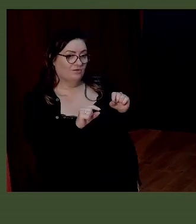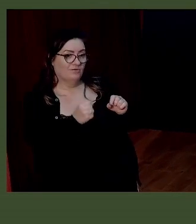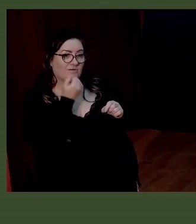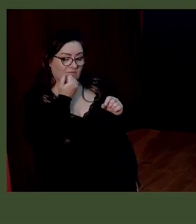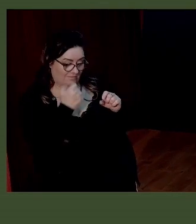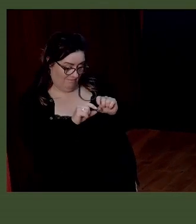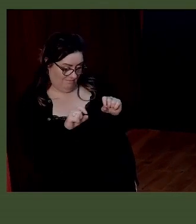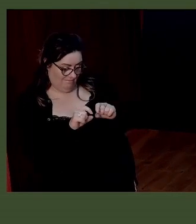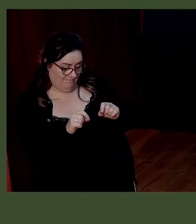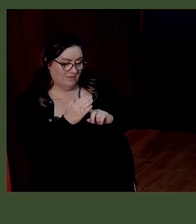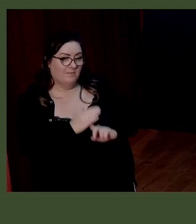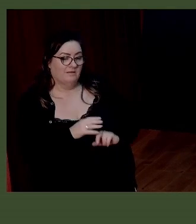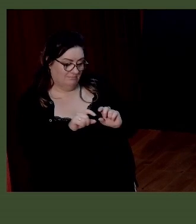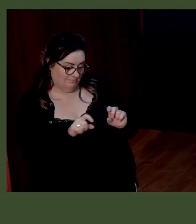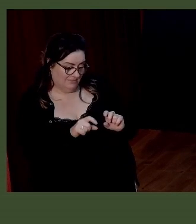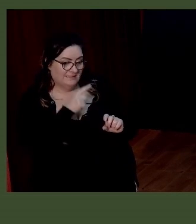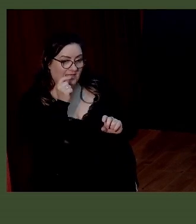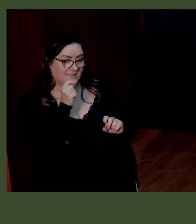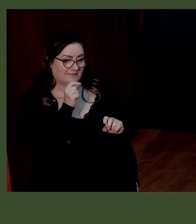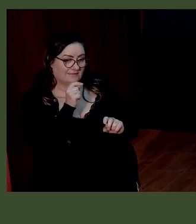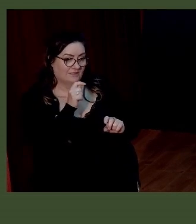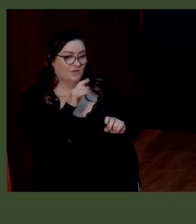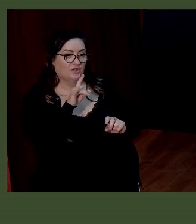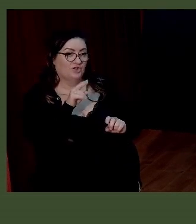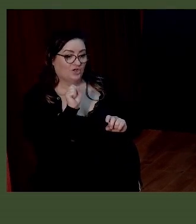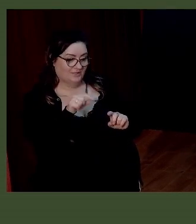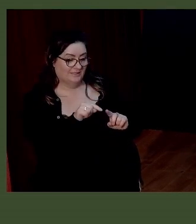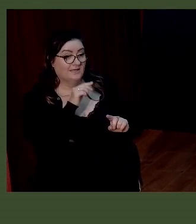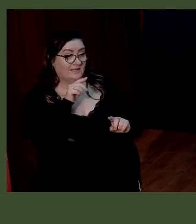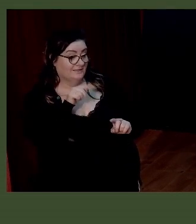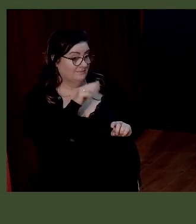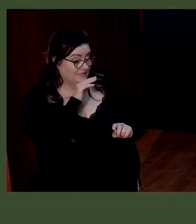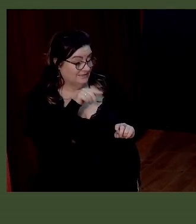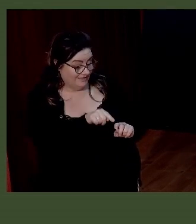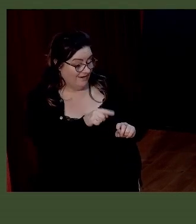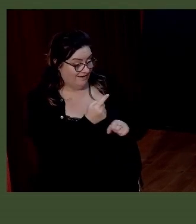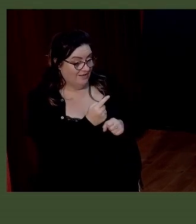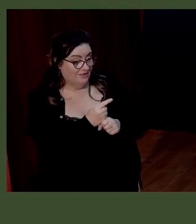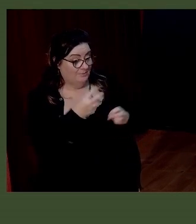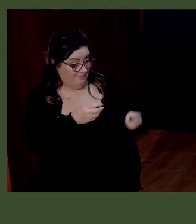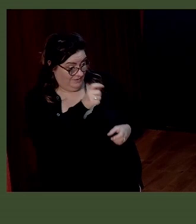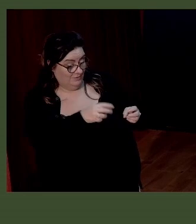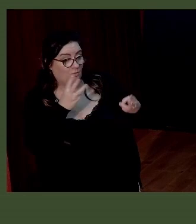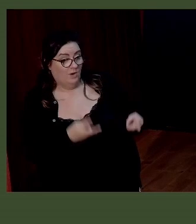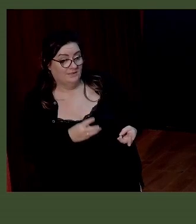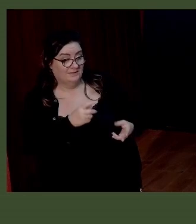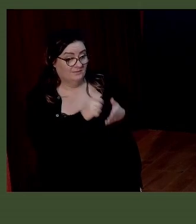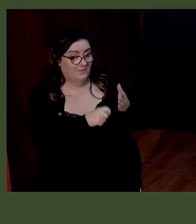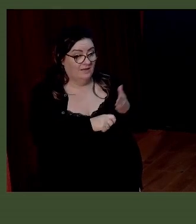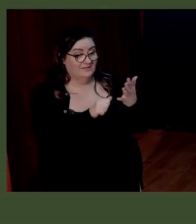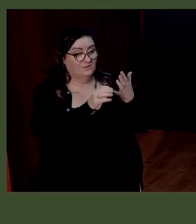at the bottom indicate, for example, it says, thus, a person or a public utility society wishing to build a house at a cost